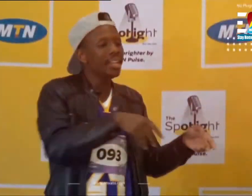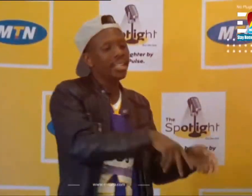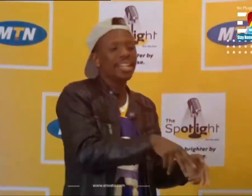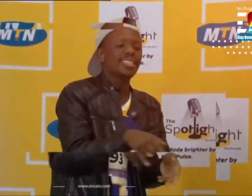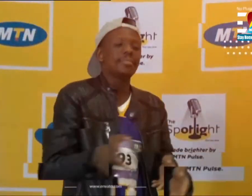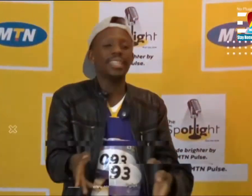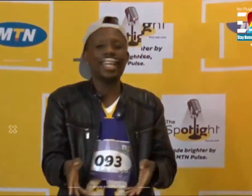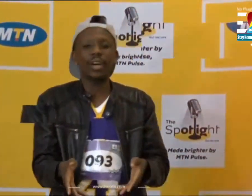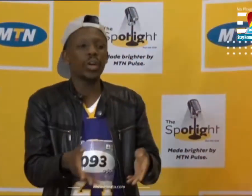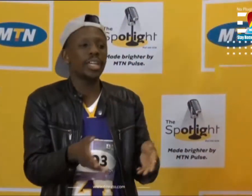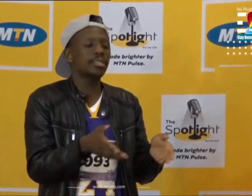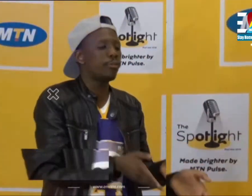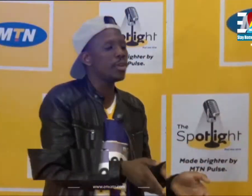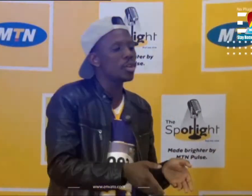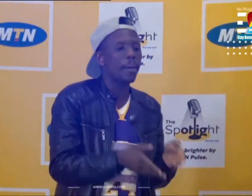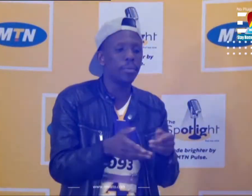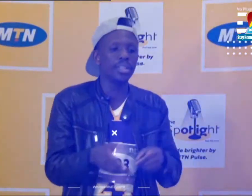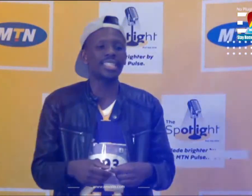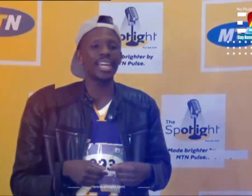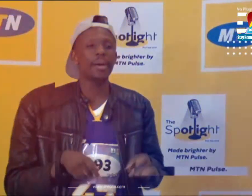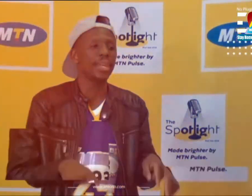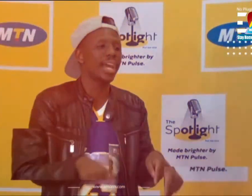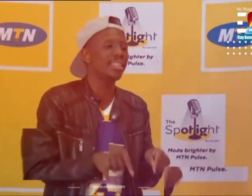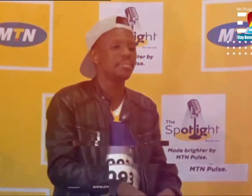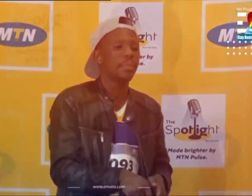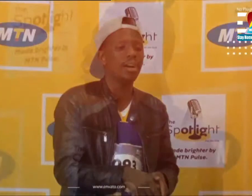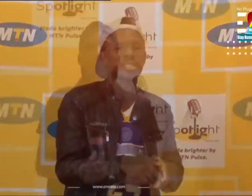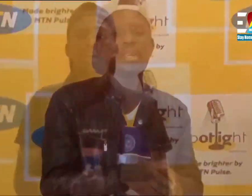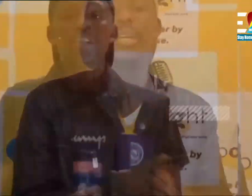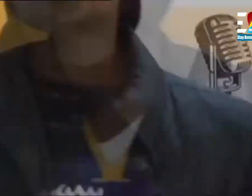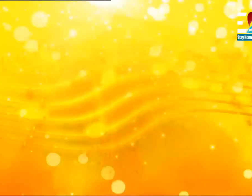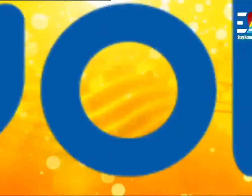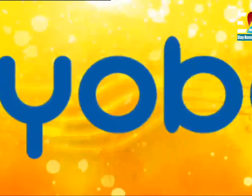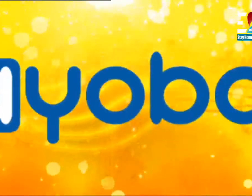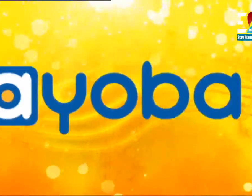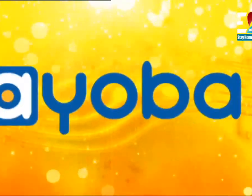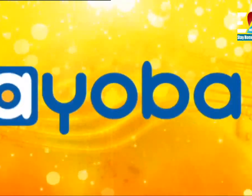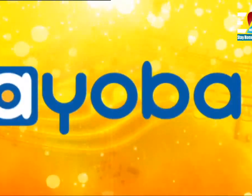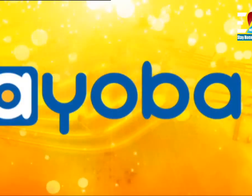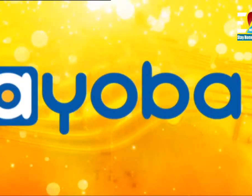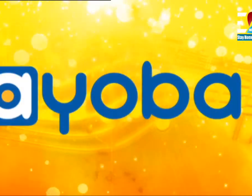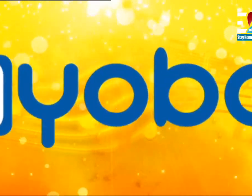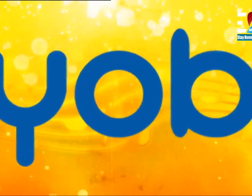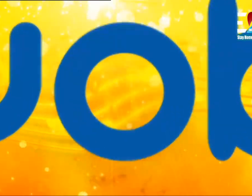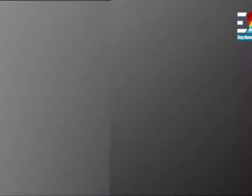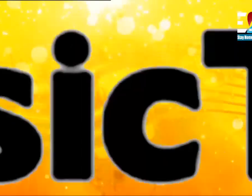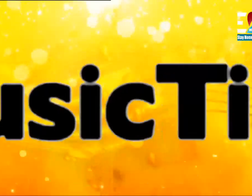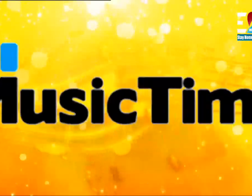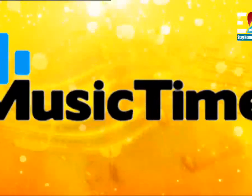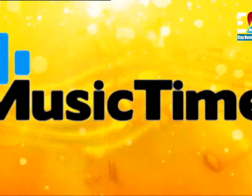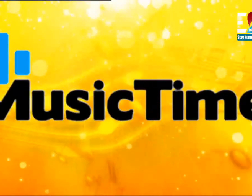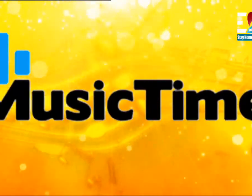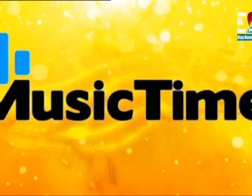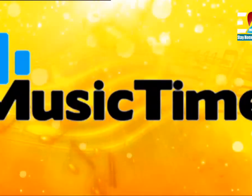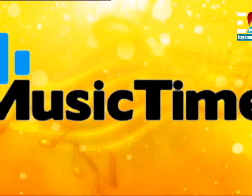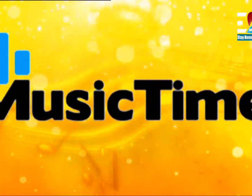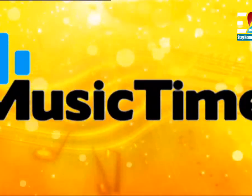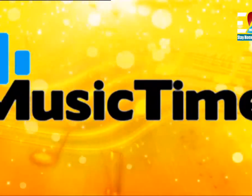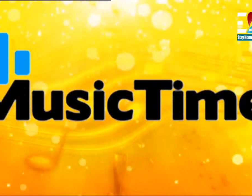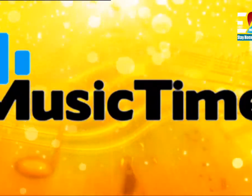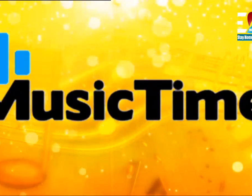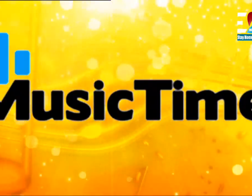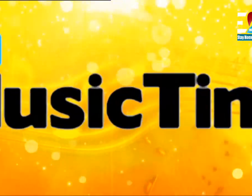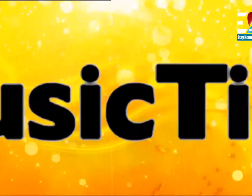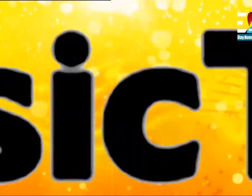Spotlight and MTN Eswatini social media platforms. And remember to download the Ayoba and Music Time apps on your mobile